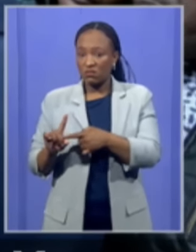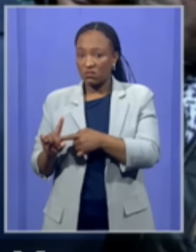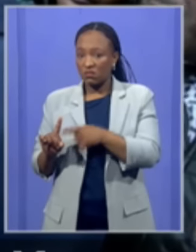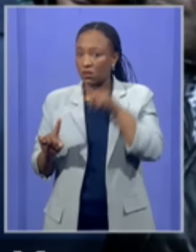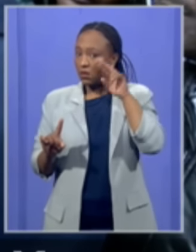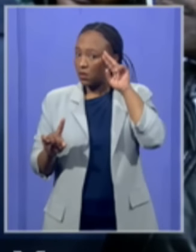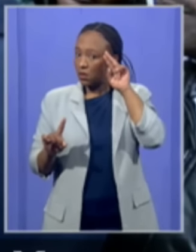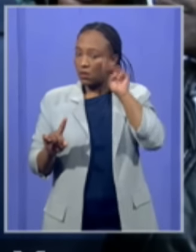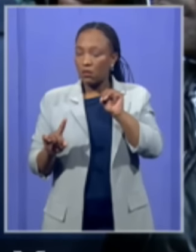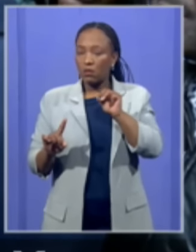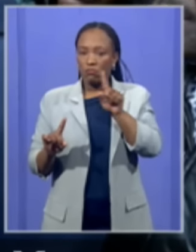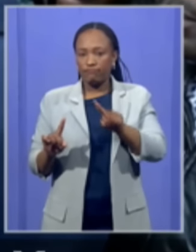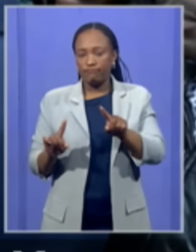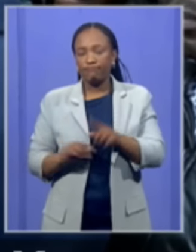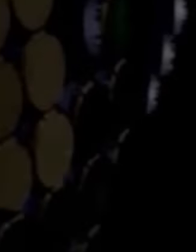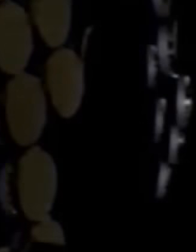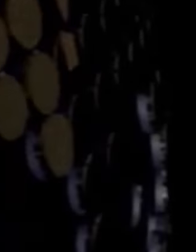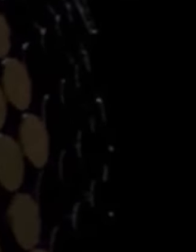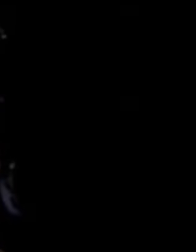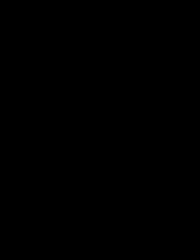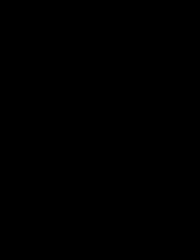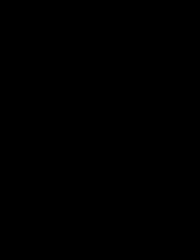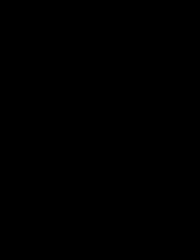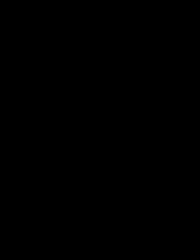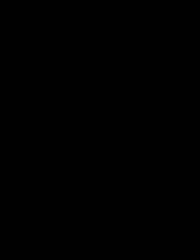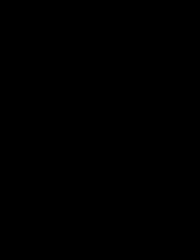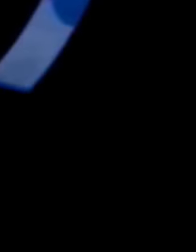being the national commissioner.